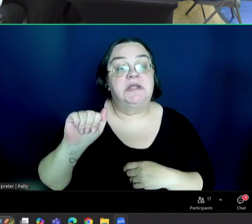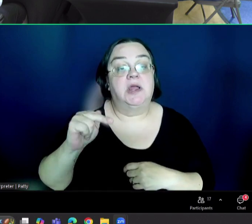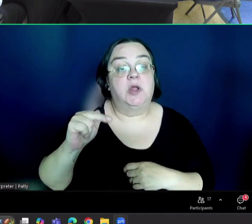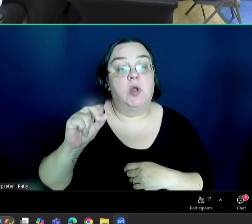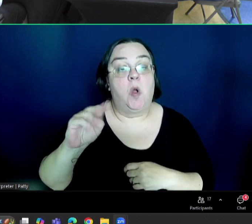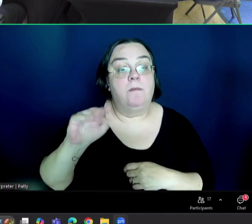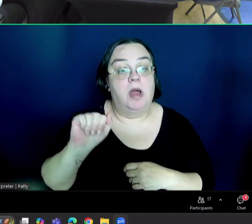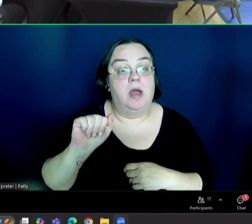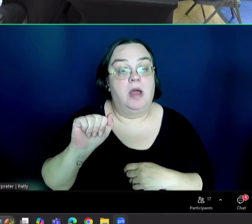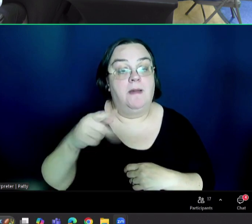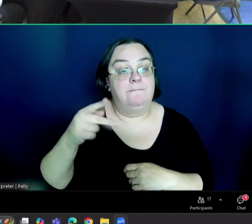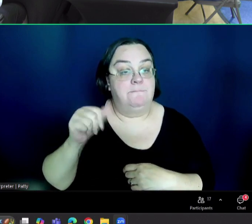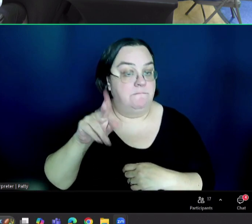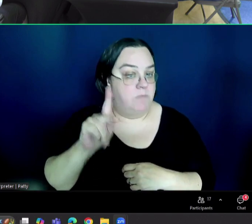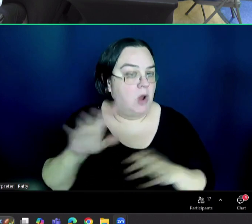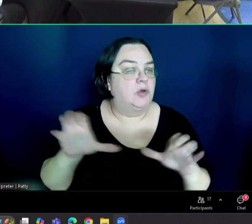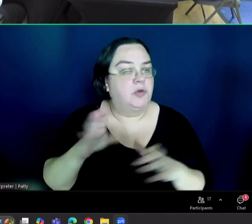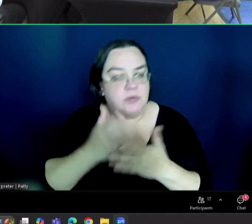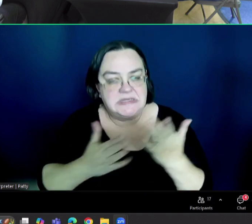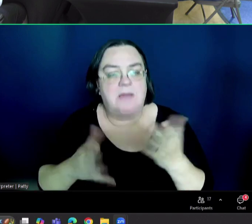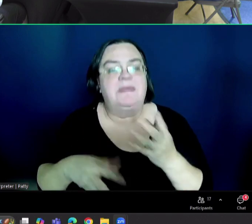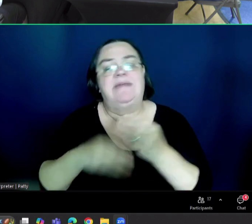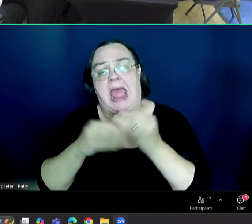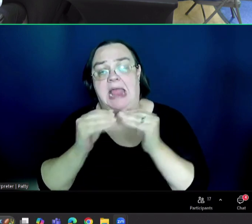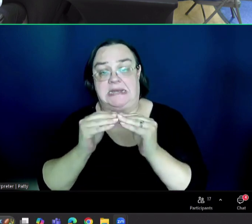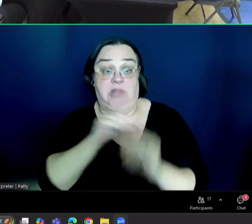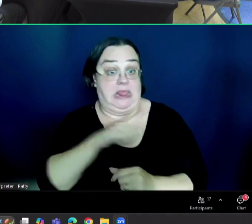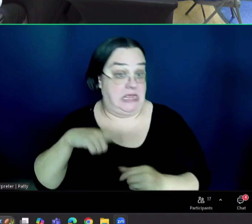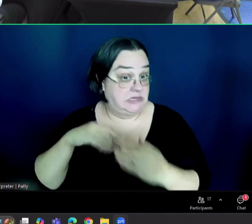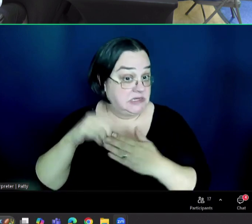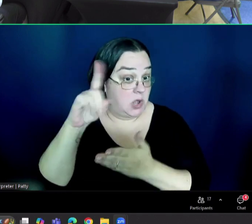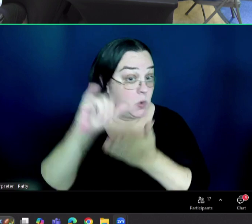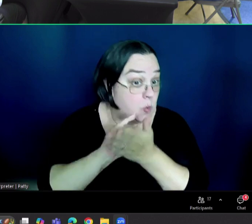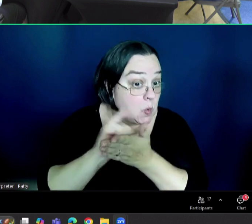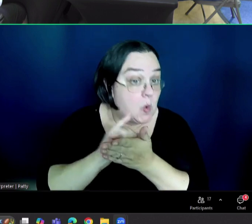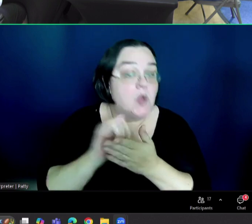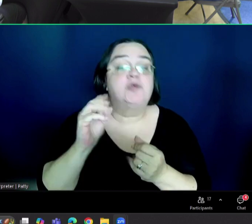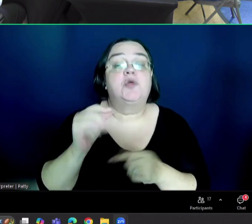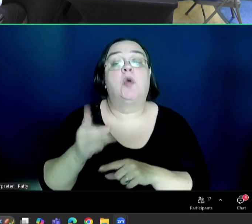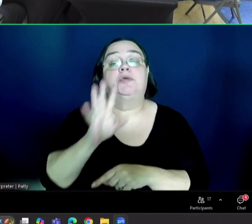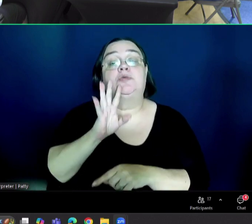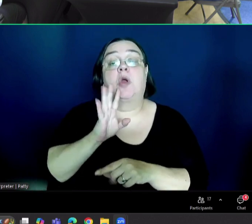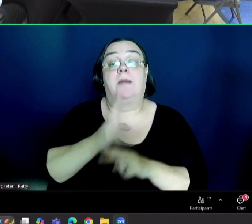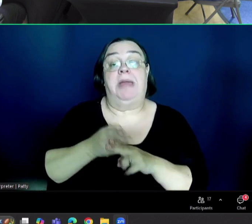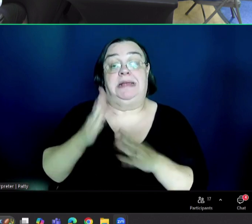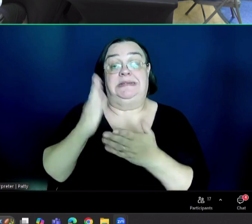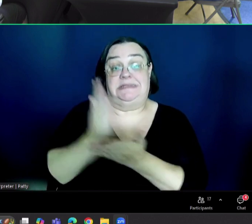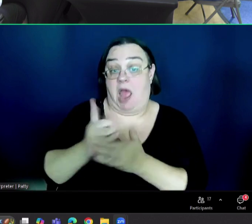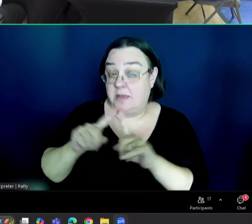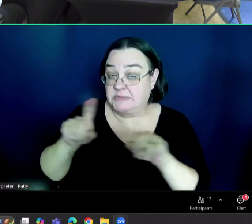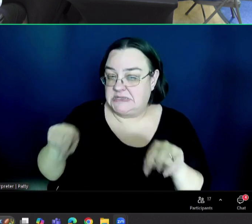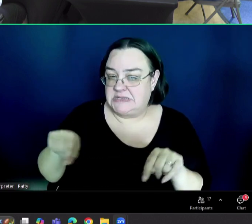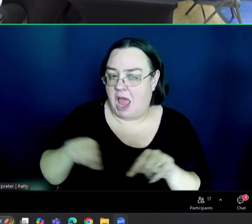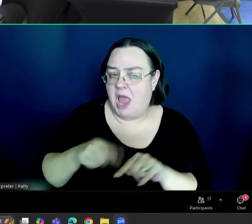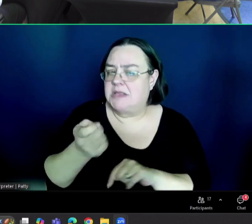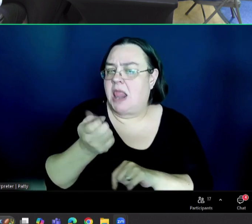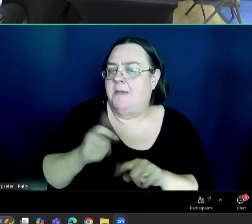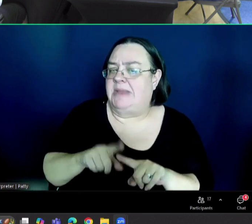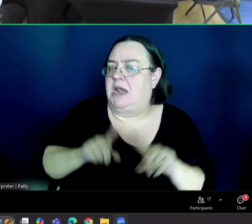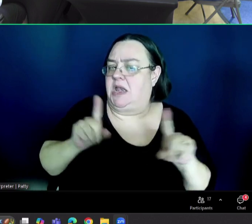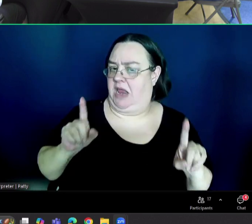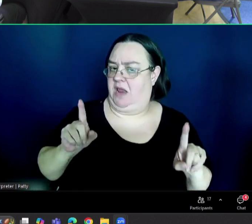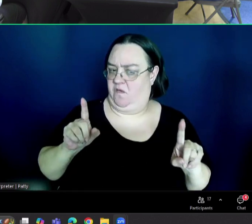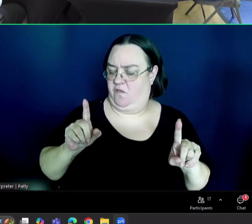that. There's additional legislation in New York. So on the stop sign side, it's a little different in that we really